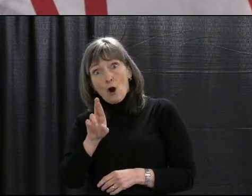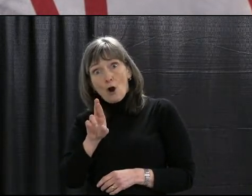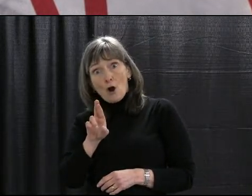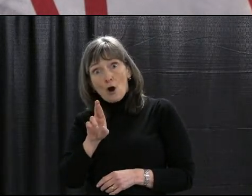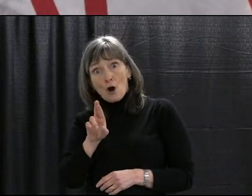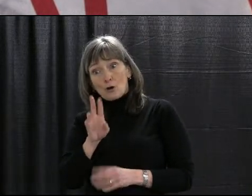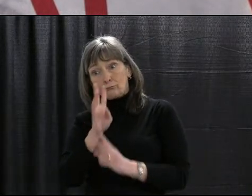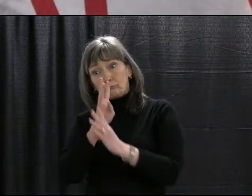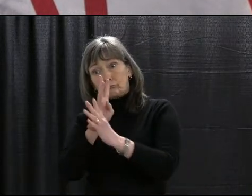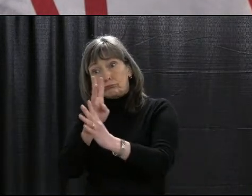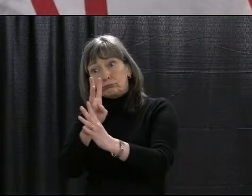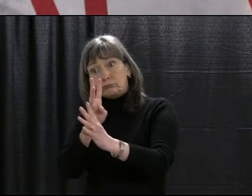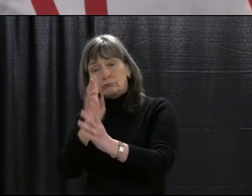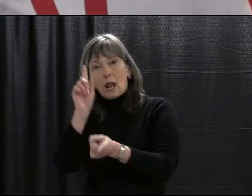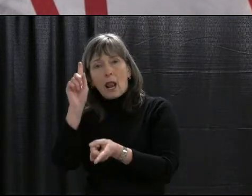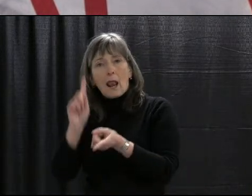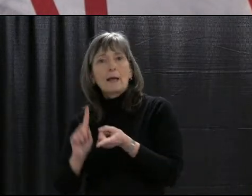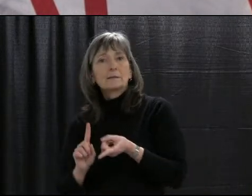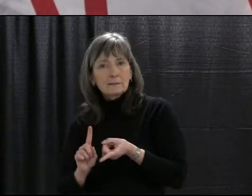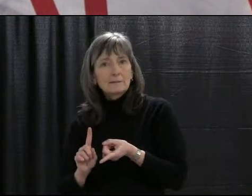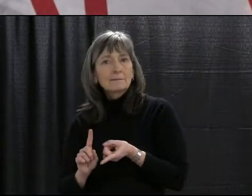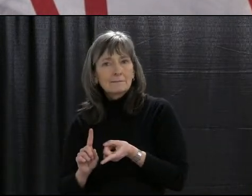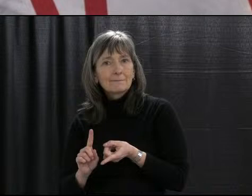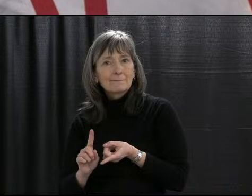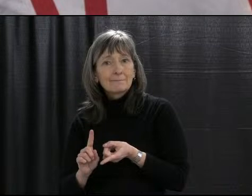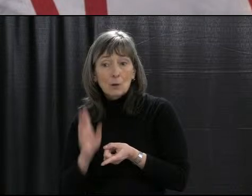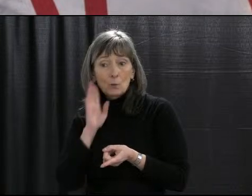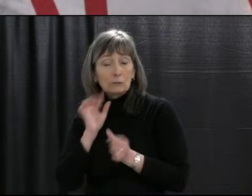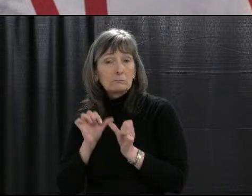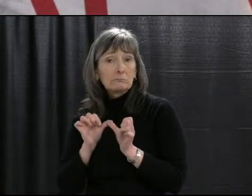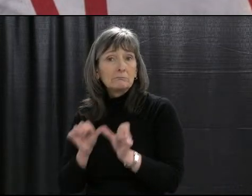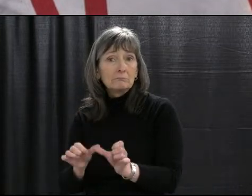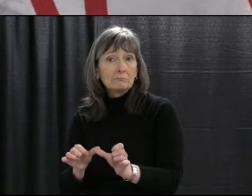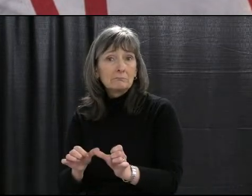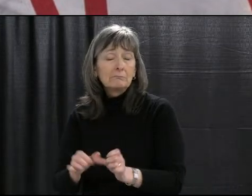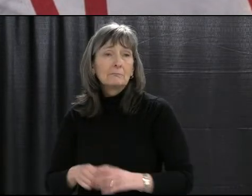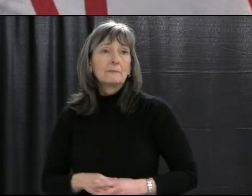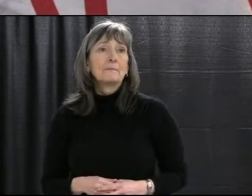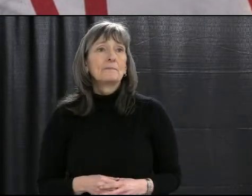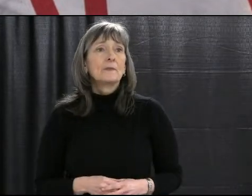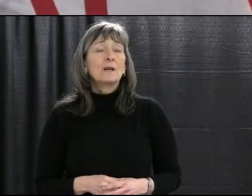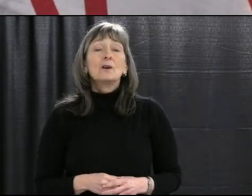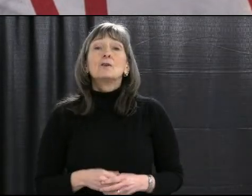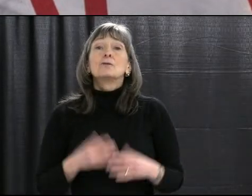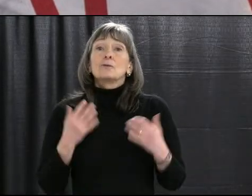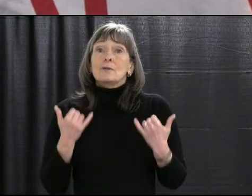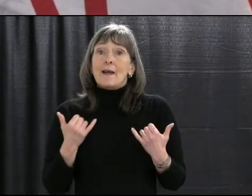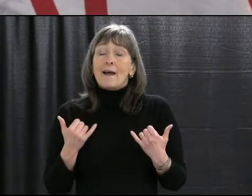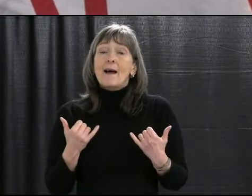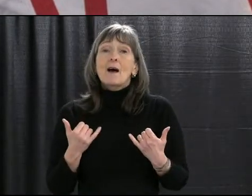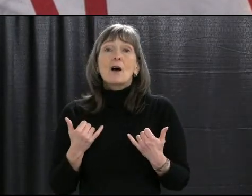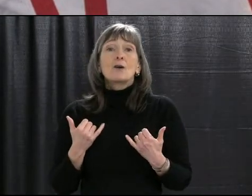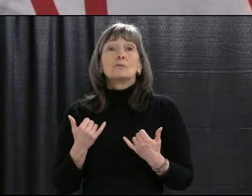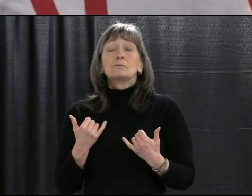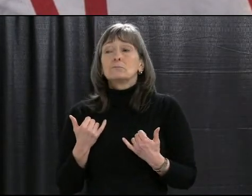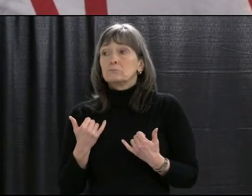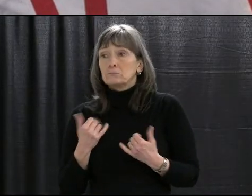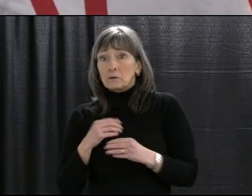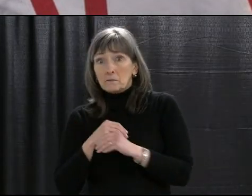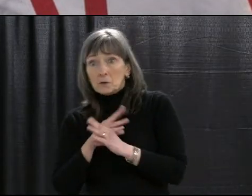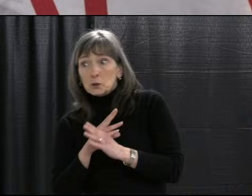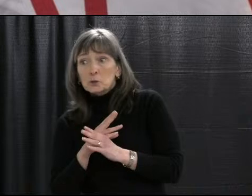going down and they will continue to go down. So to summarize, treatment is now being used in the province.